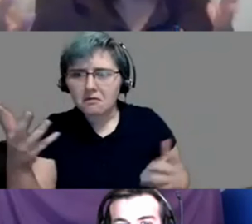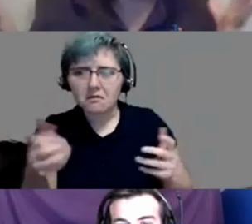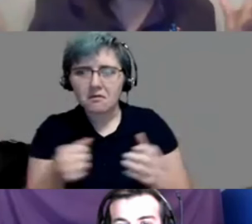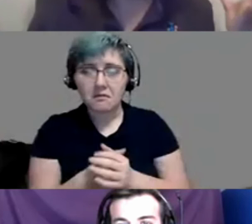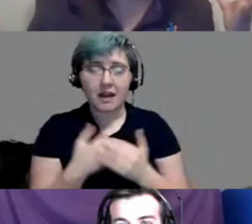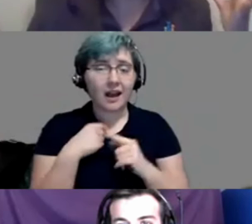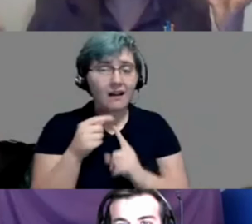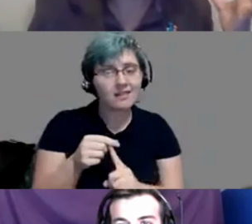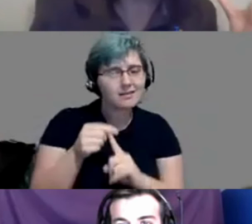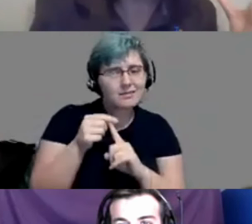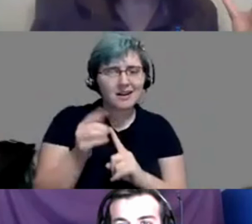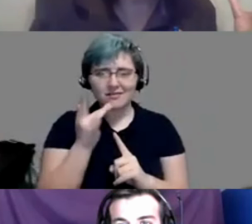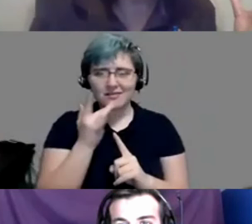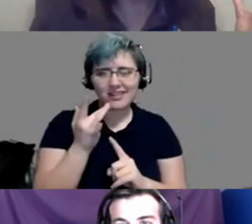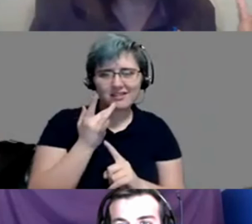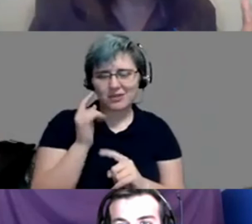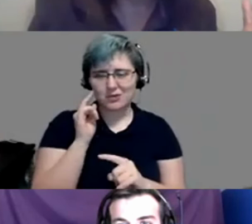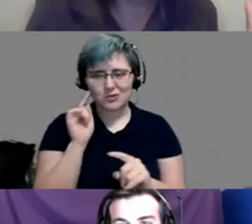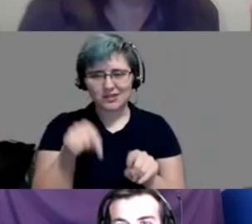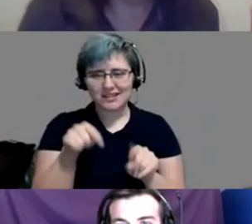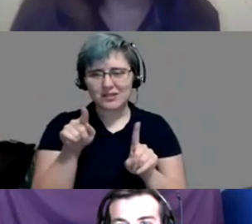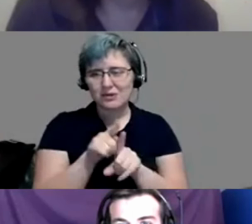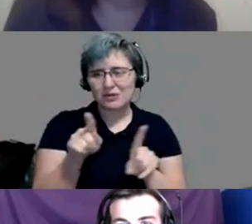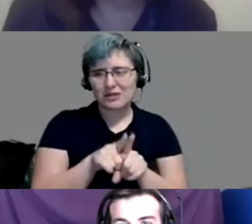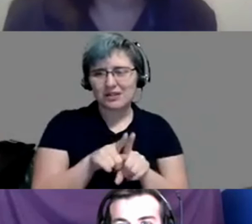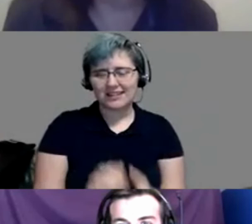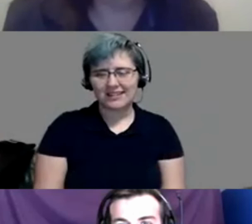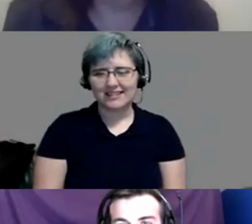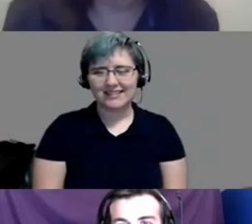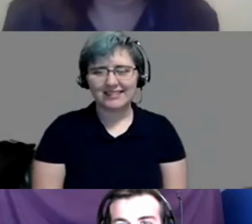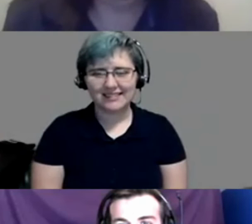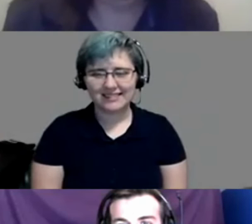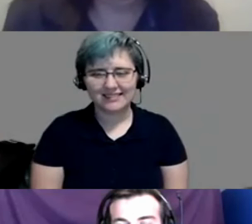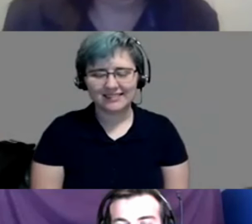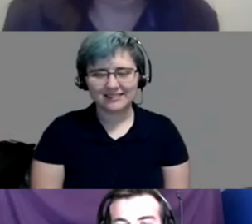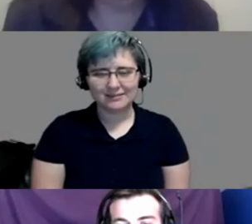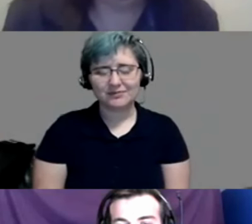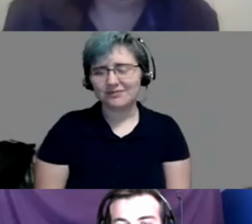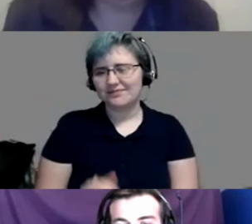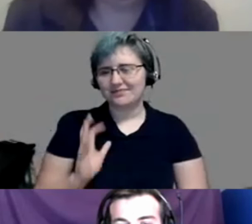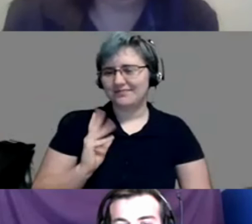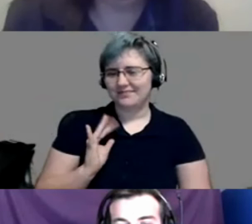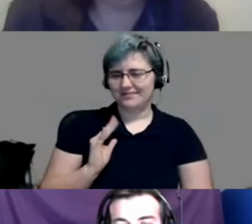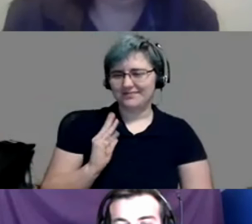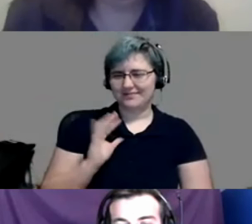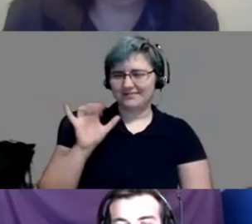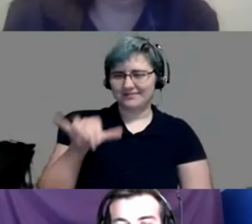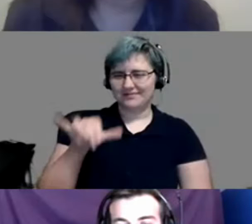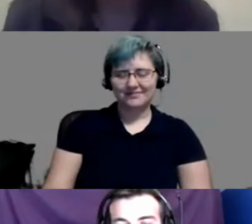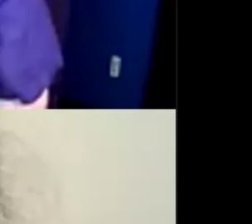special flavors to them. All right. Very cool.